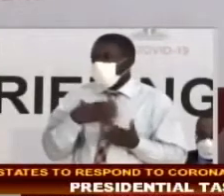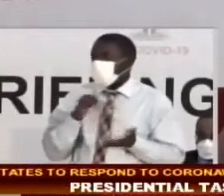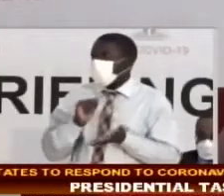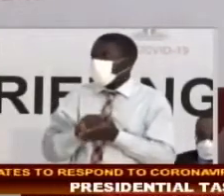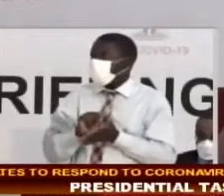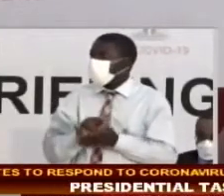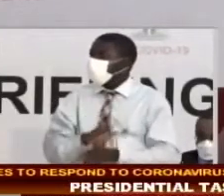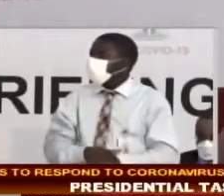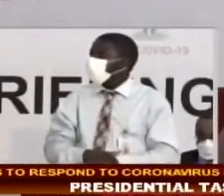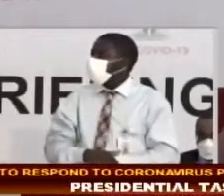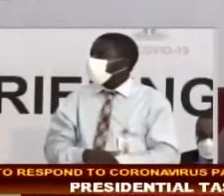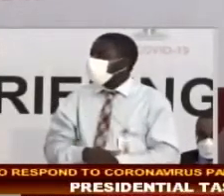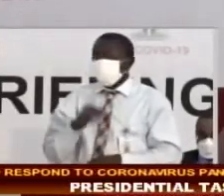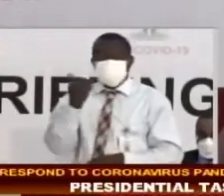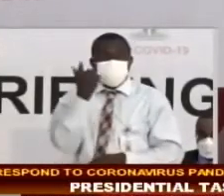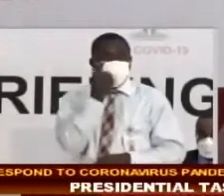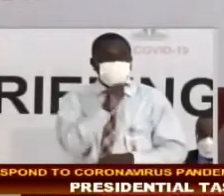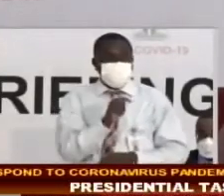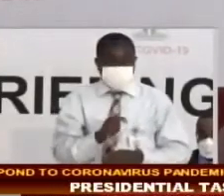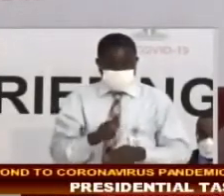The improvised cloth mask,